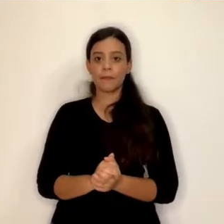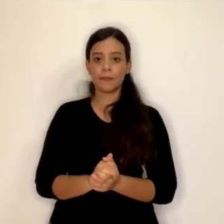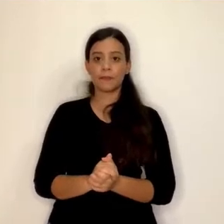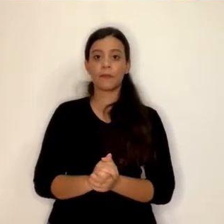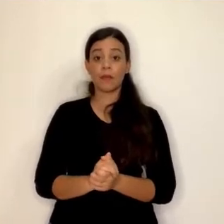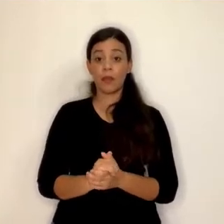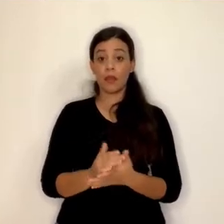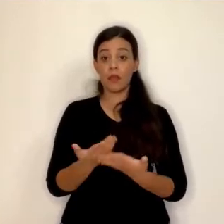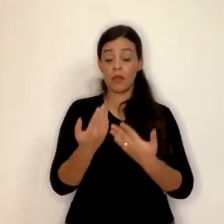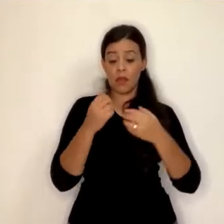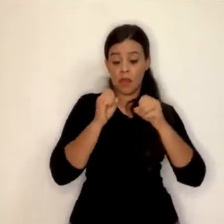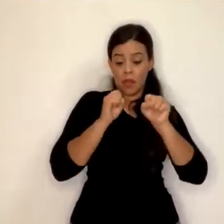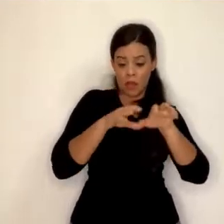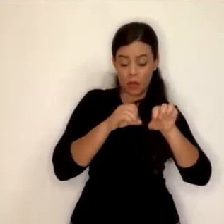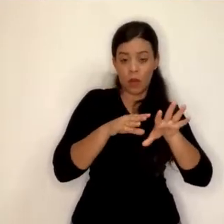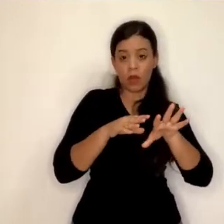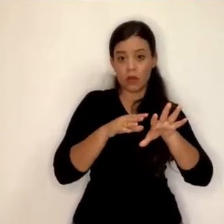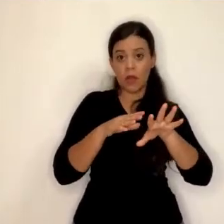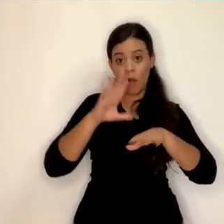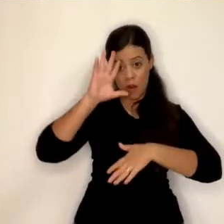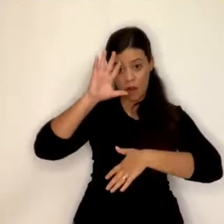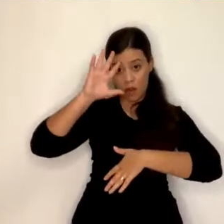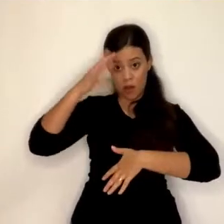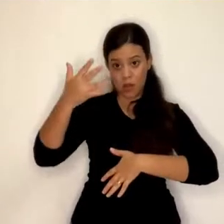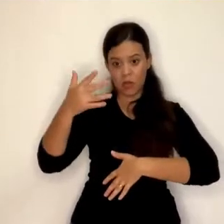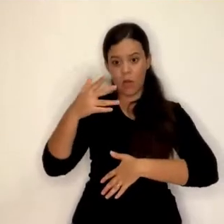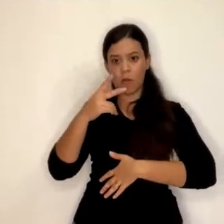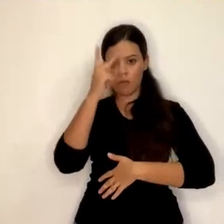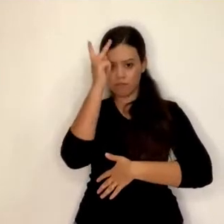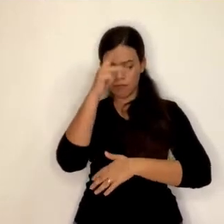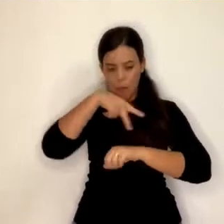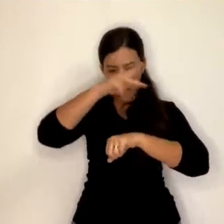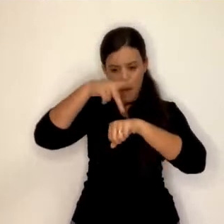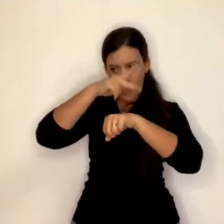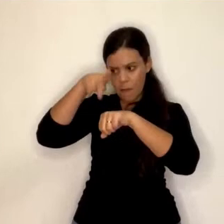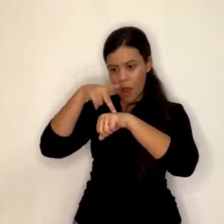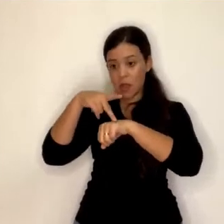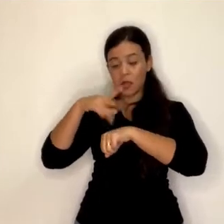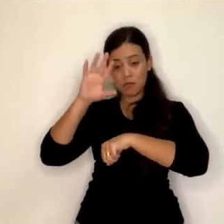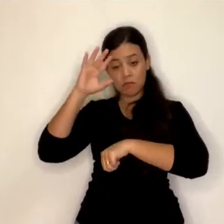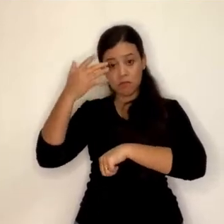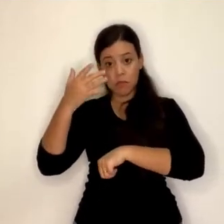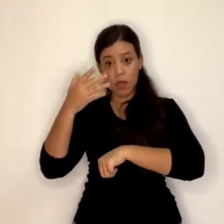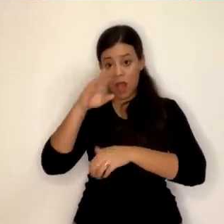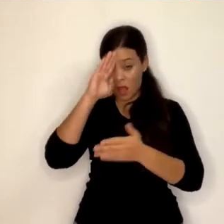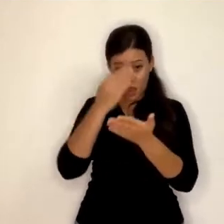if it's not true that education resolves the issues of